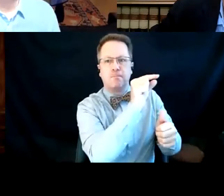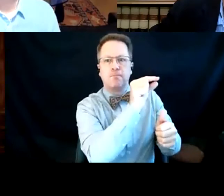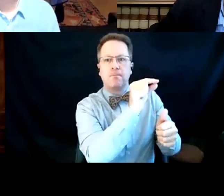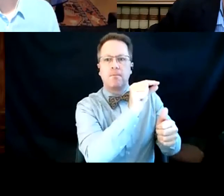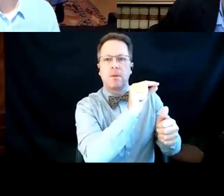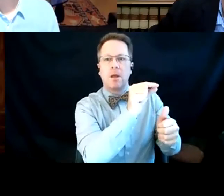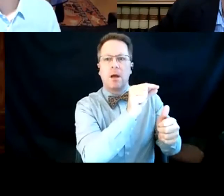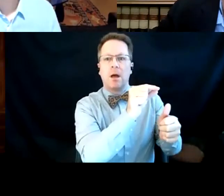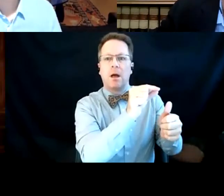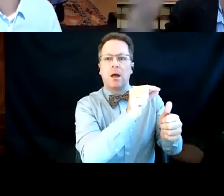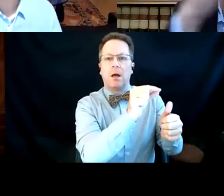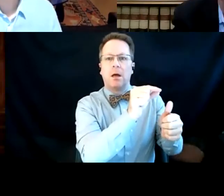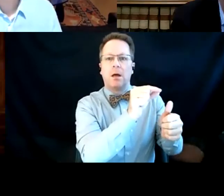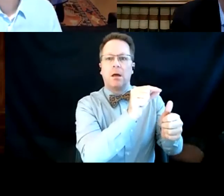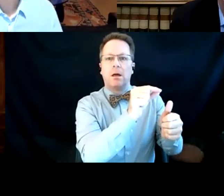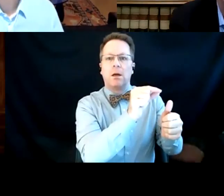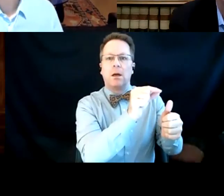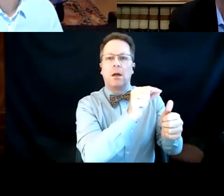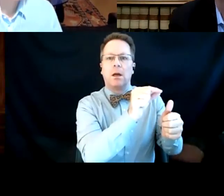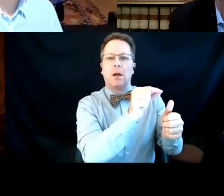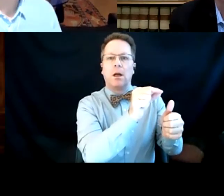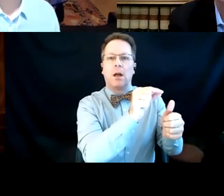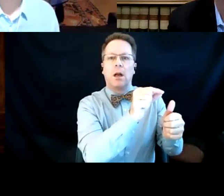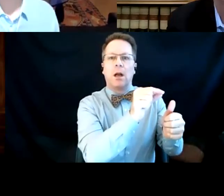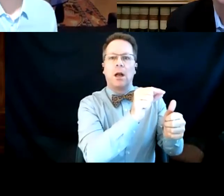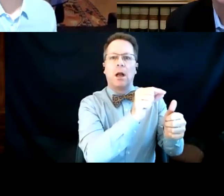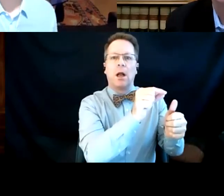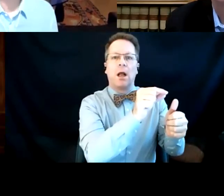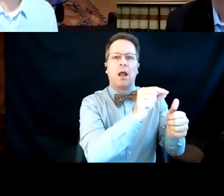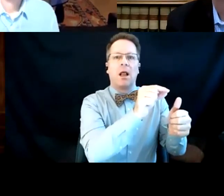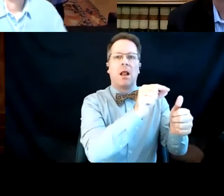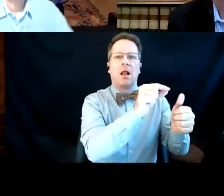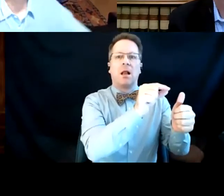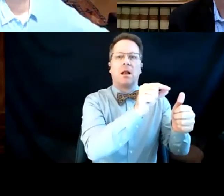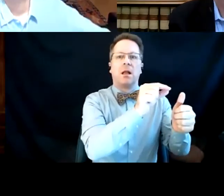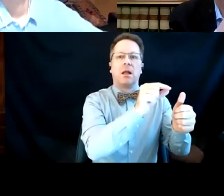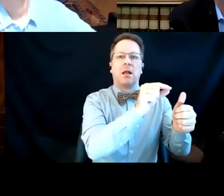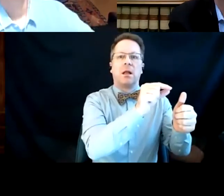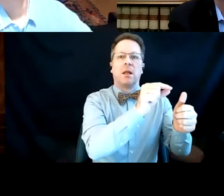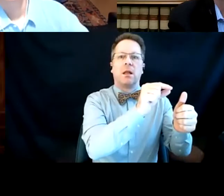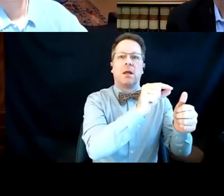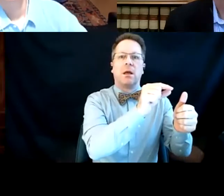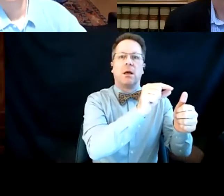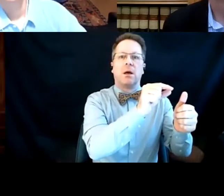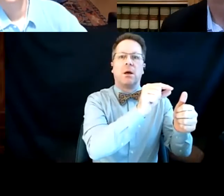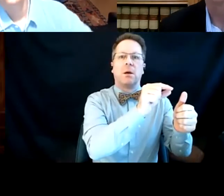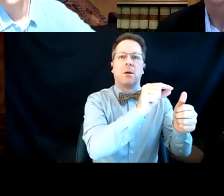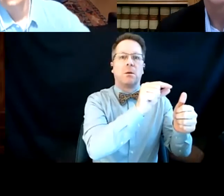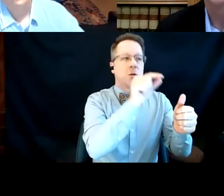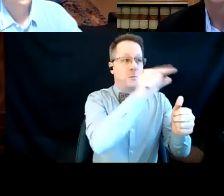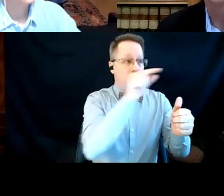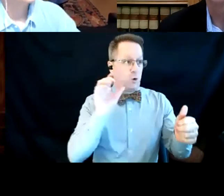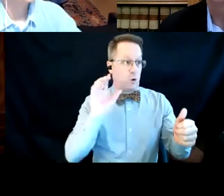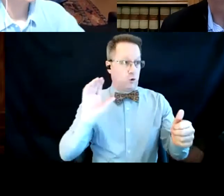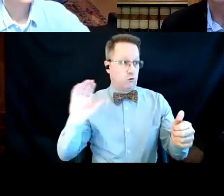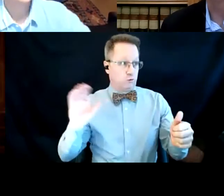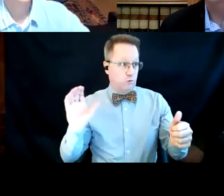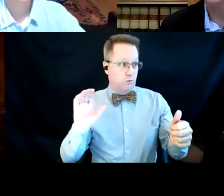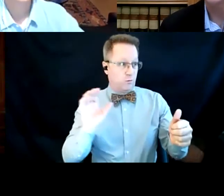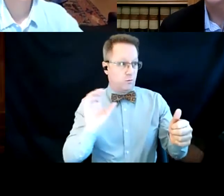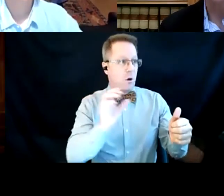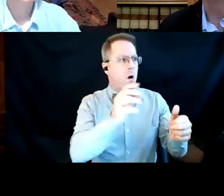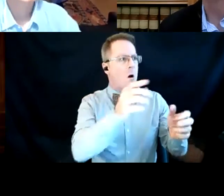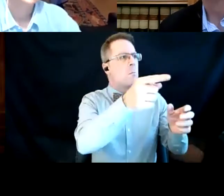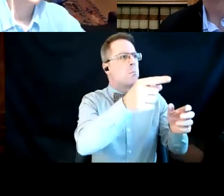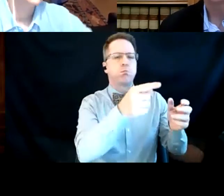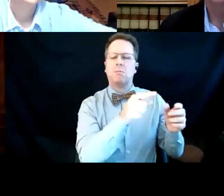his conservative colleagues, and joined the liberals in a 5-4 case to give the liberals a victory. It happened